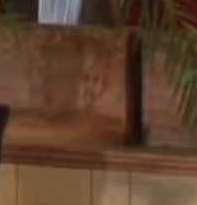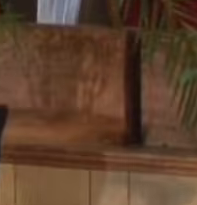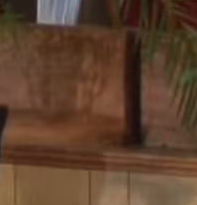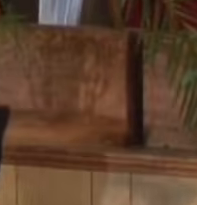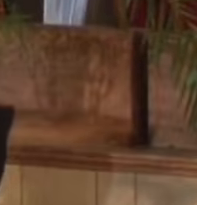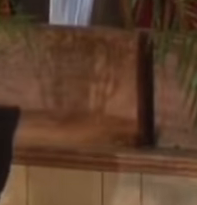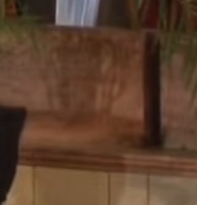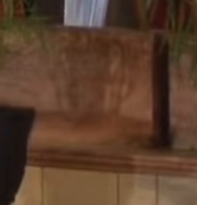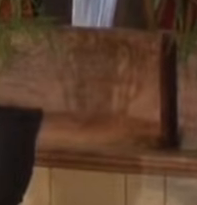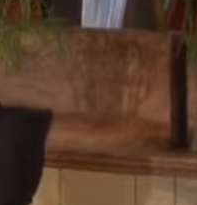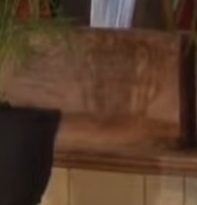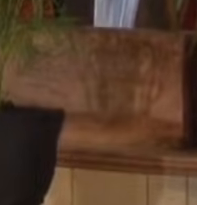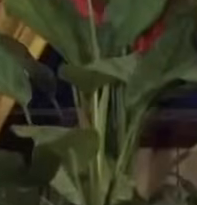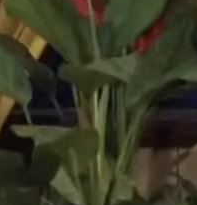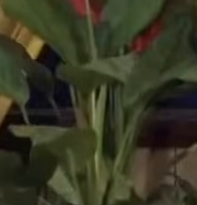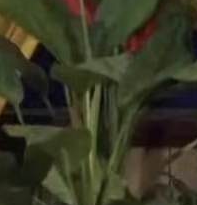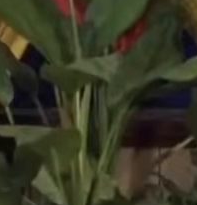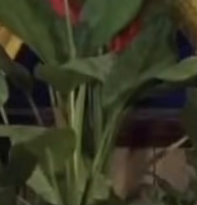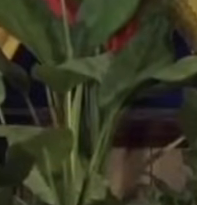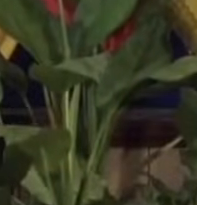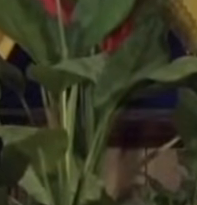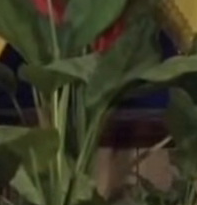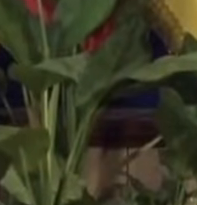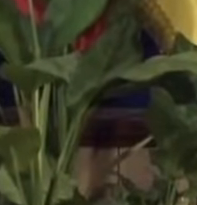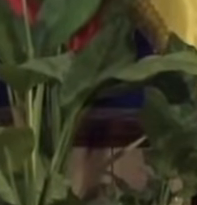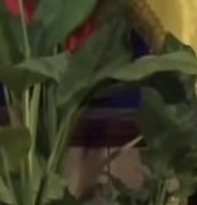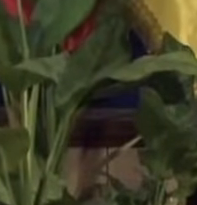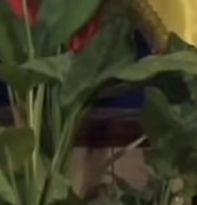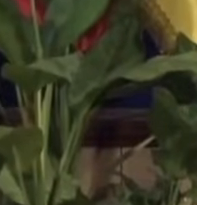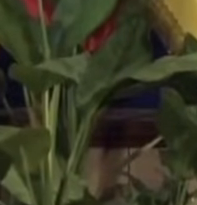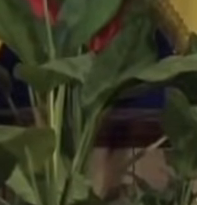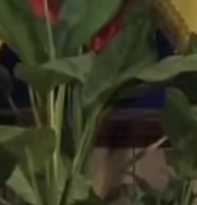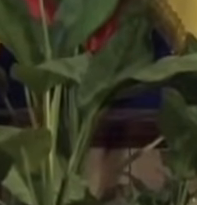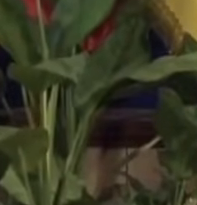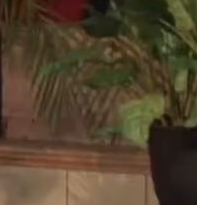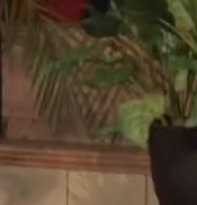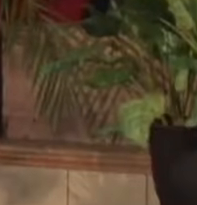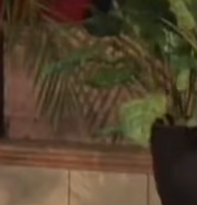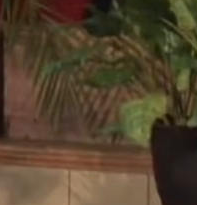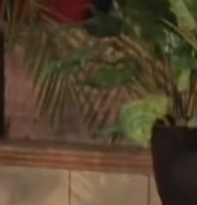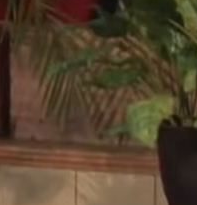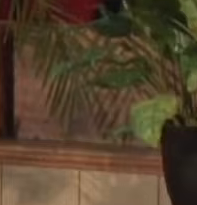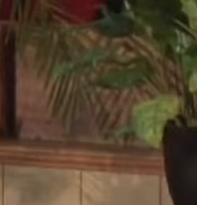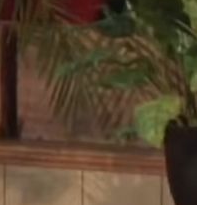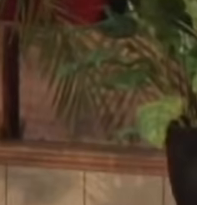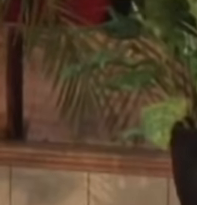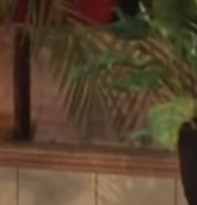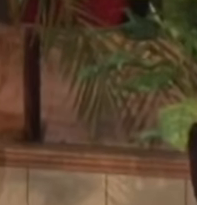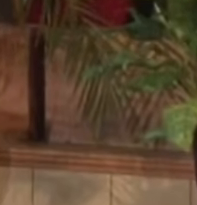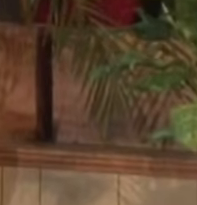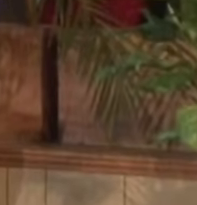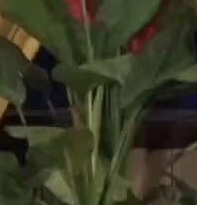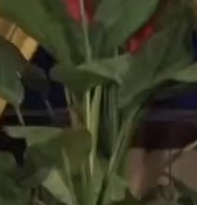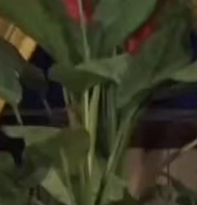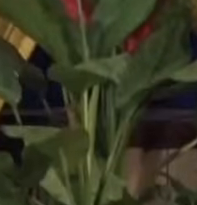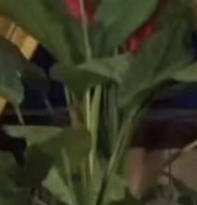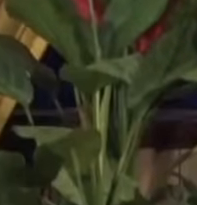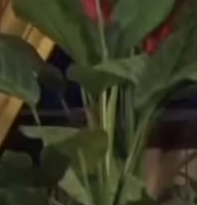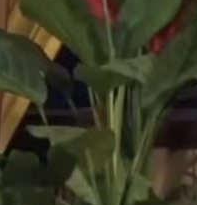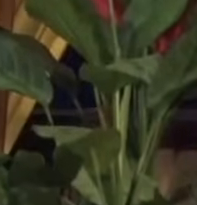underfoot, but it's only until. Are you listening to me? But here the